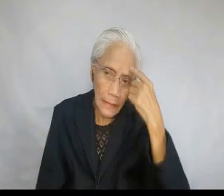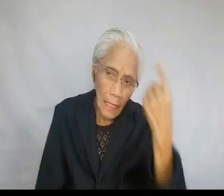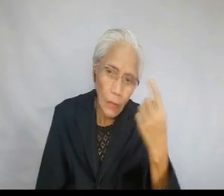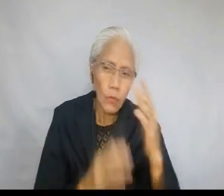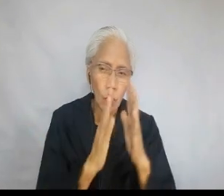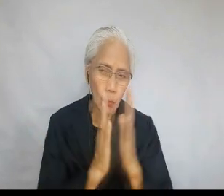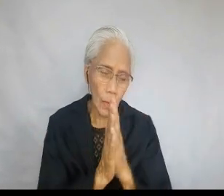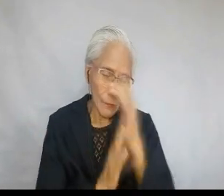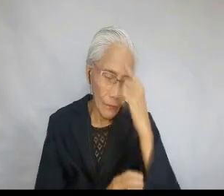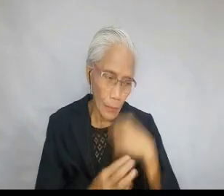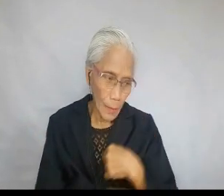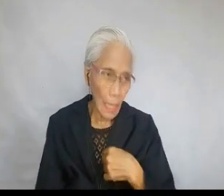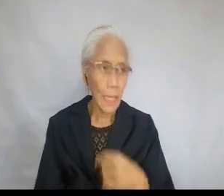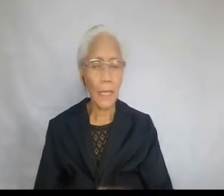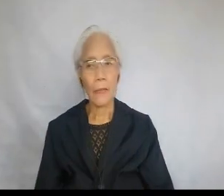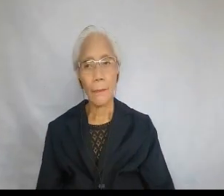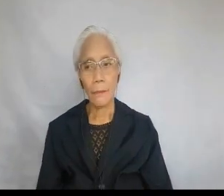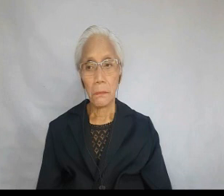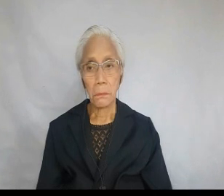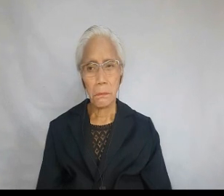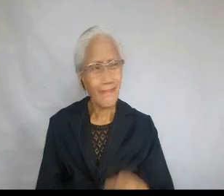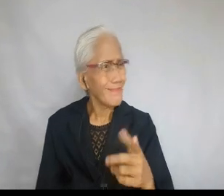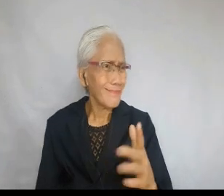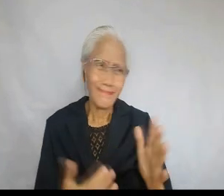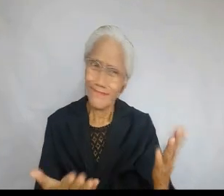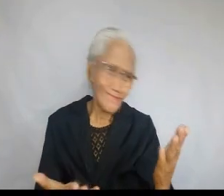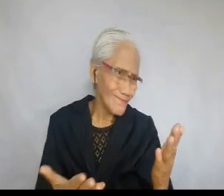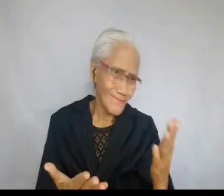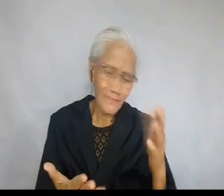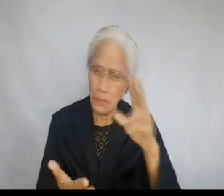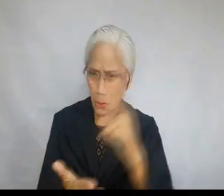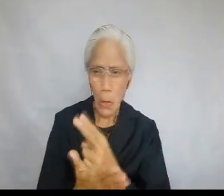I was lonely, and you left me alone to pray for me.